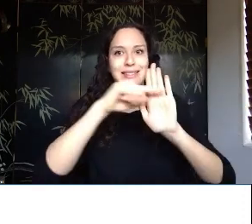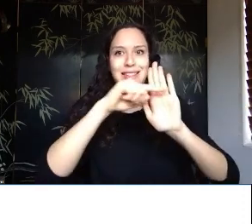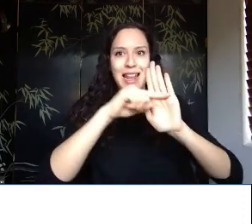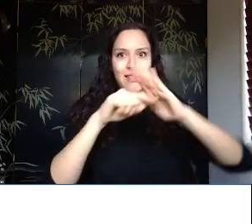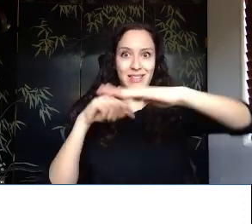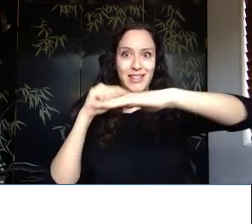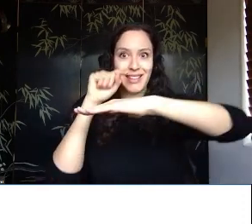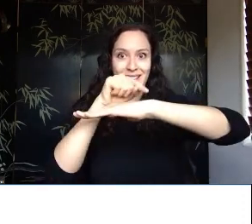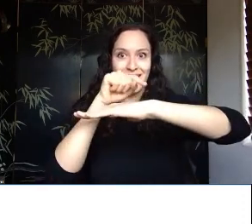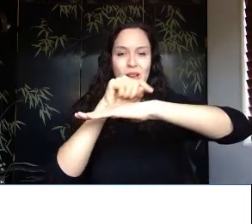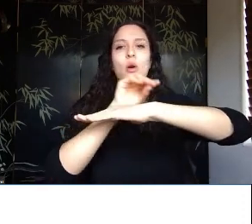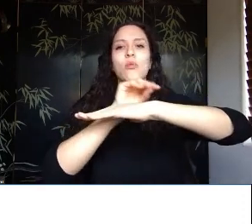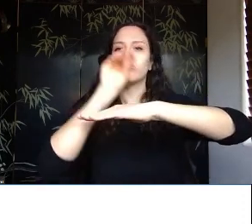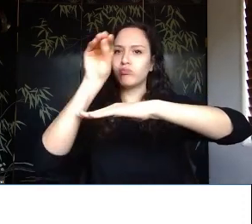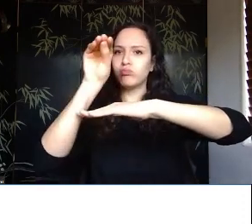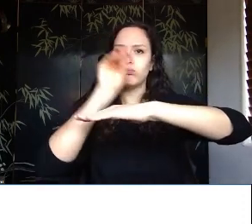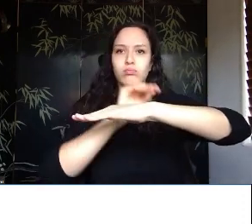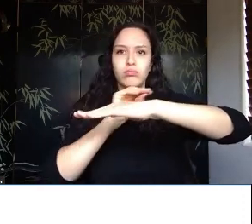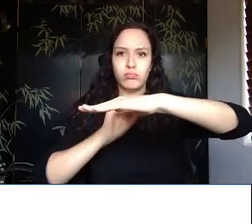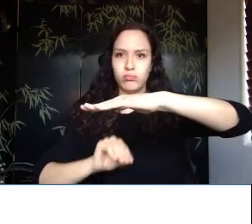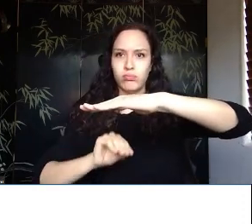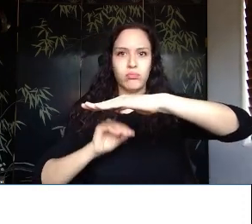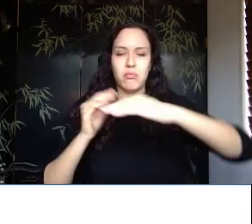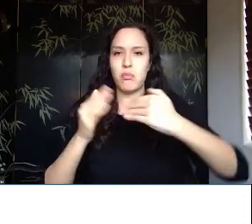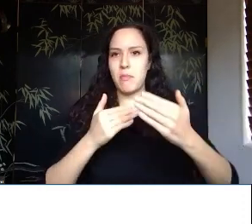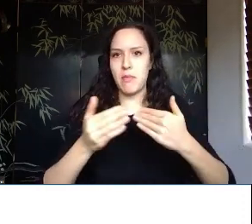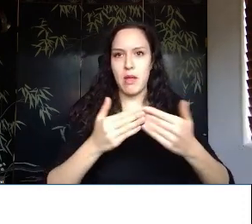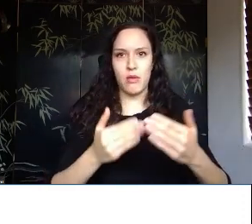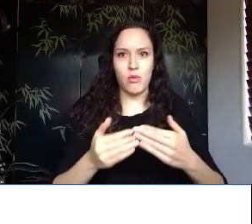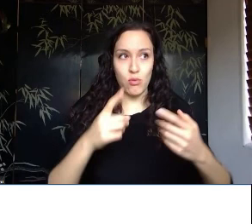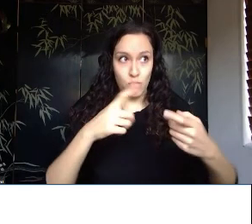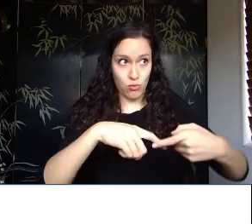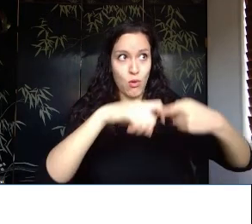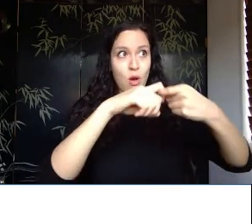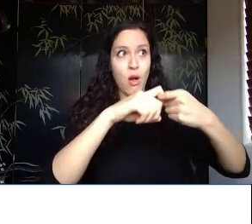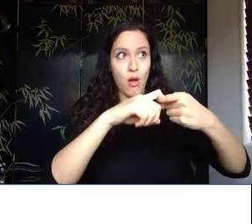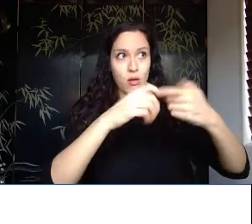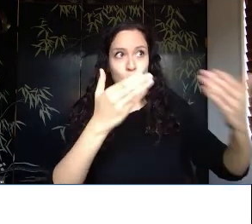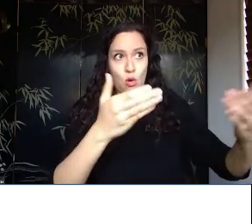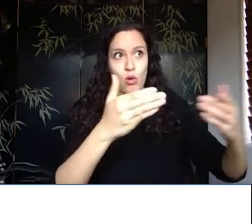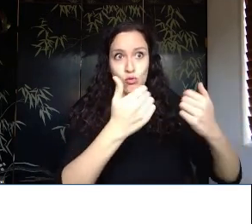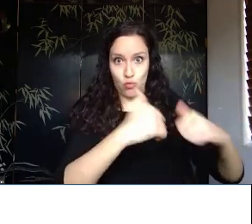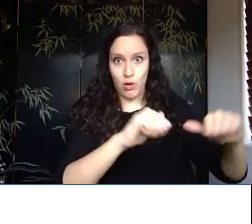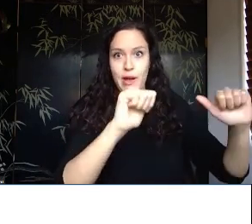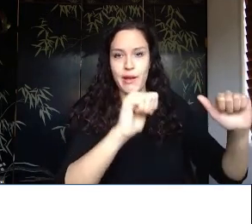ahead, press pause, try the problem, then come back and check your work. Go ahead.